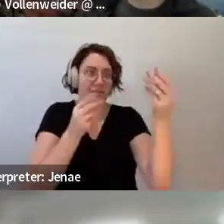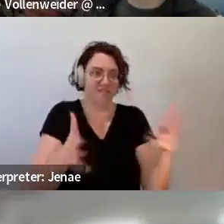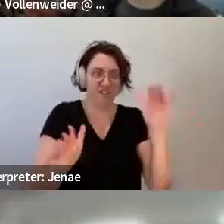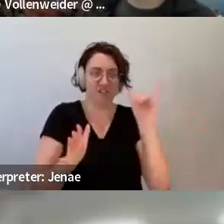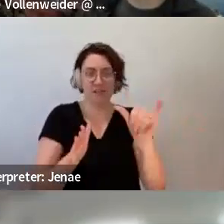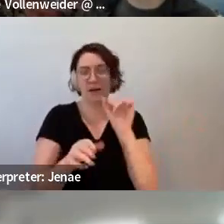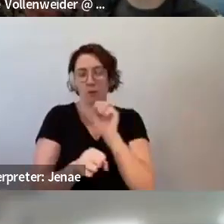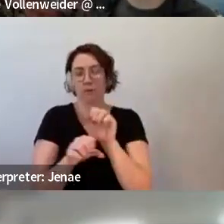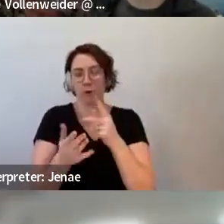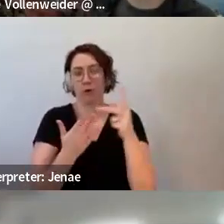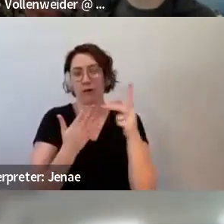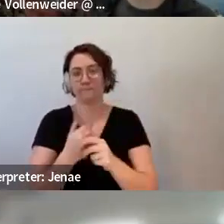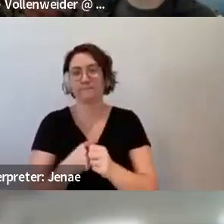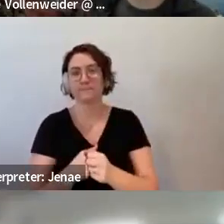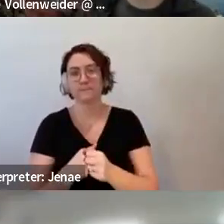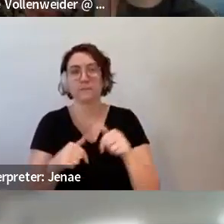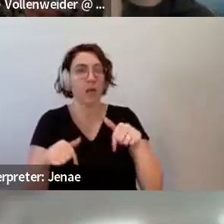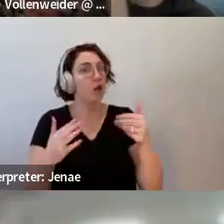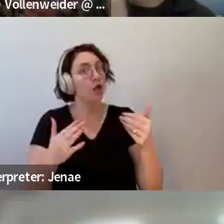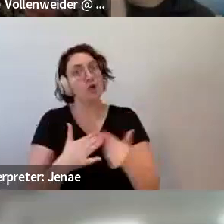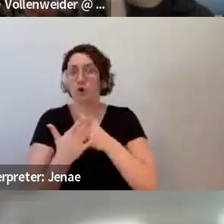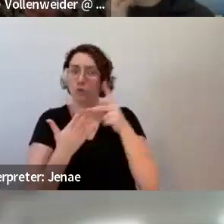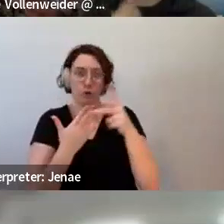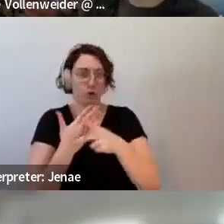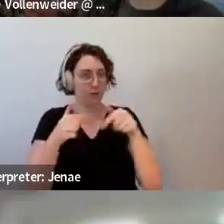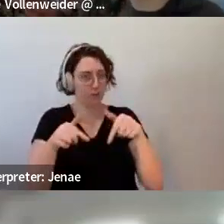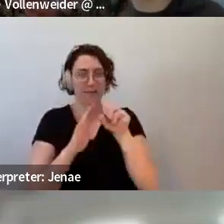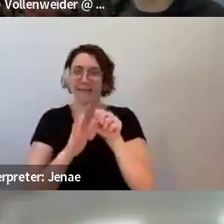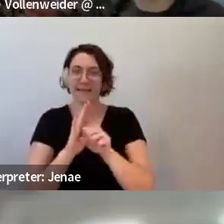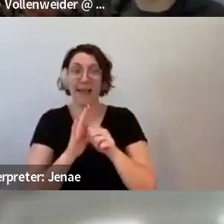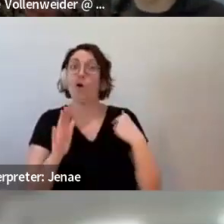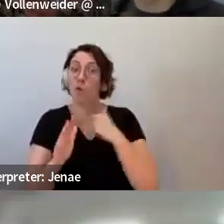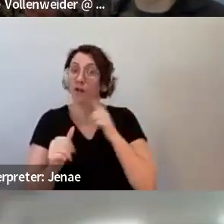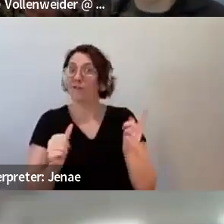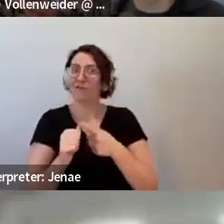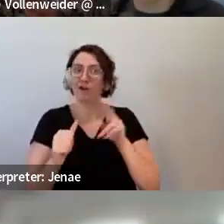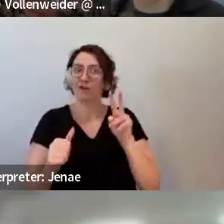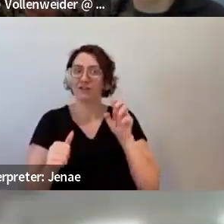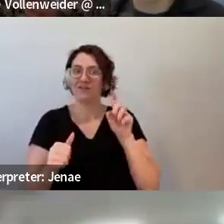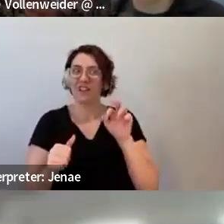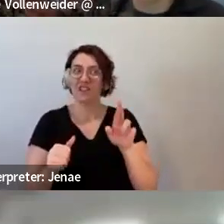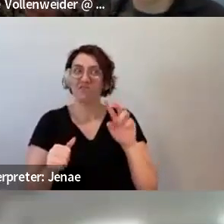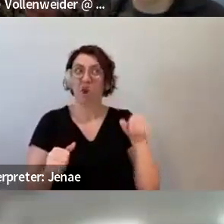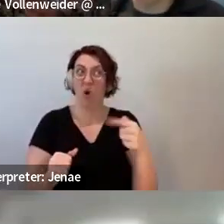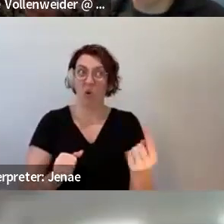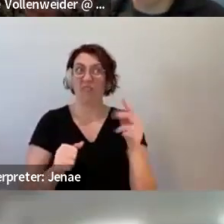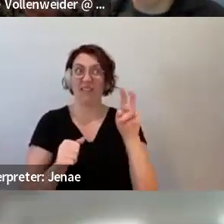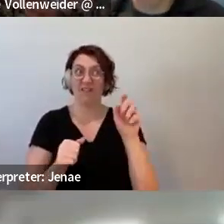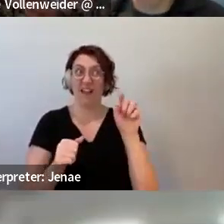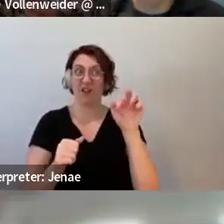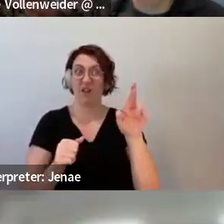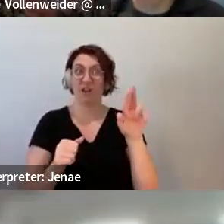And this is a brand new program to the state, and we are also the first vendors as of now, only vendors for coordinated career